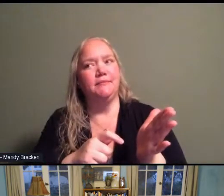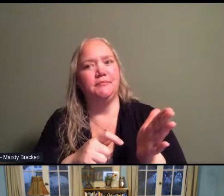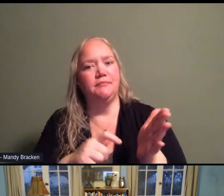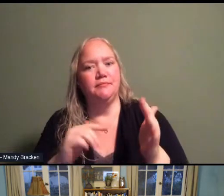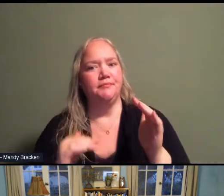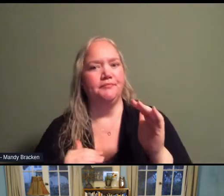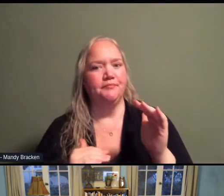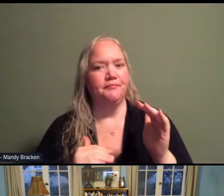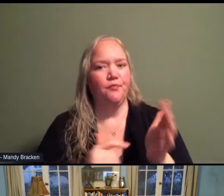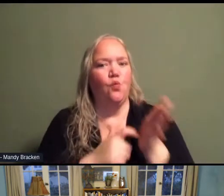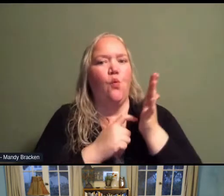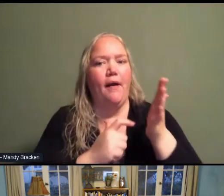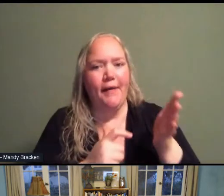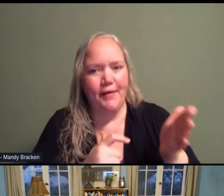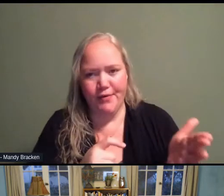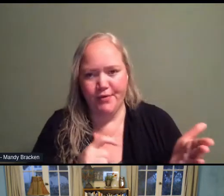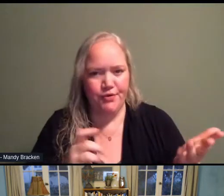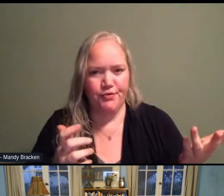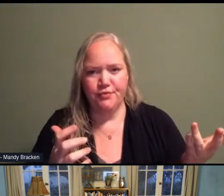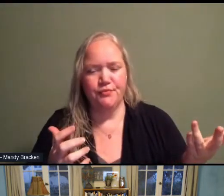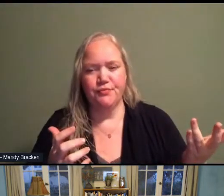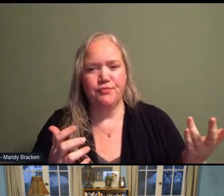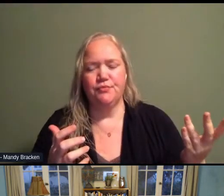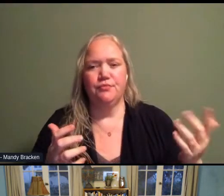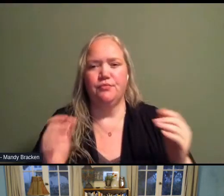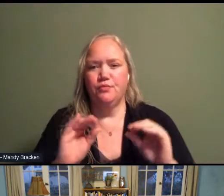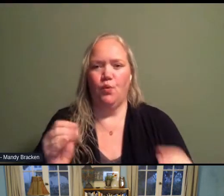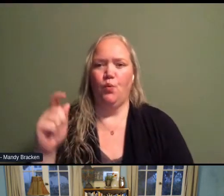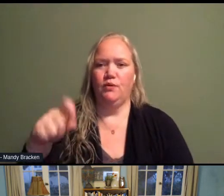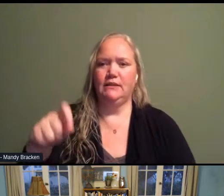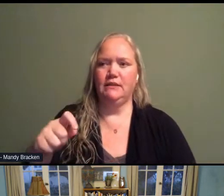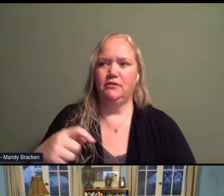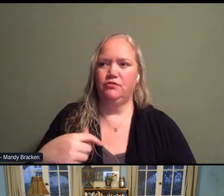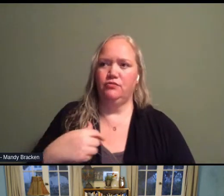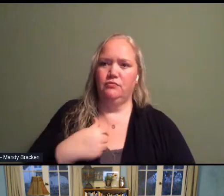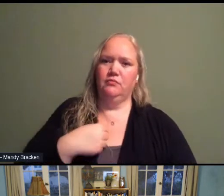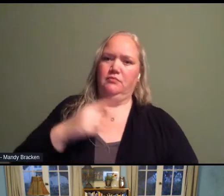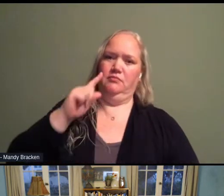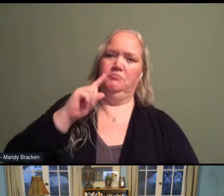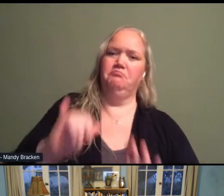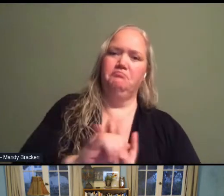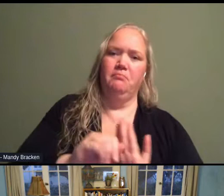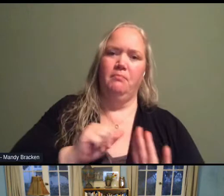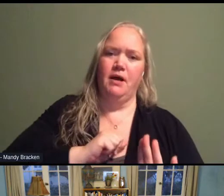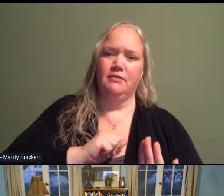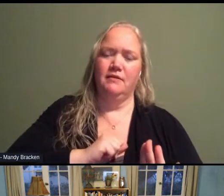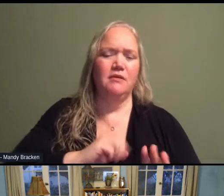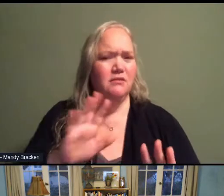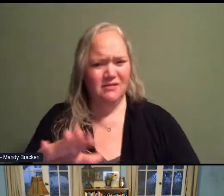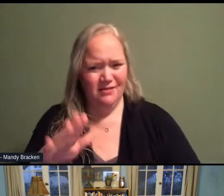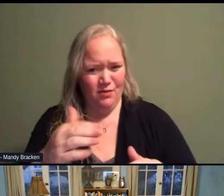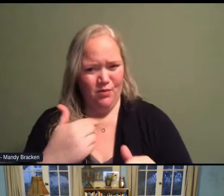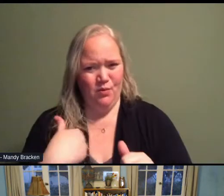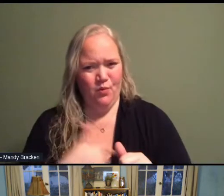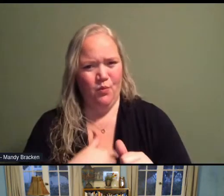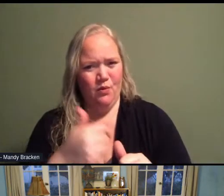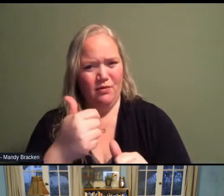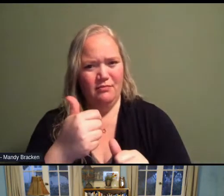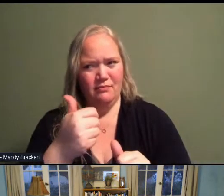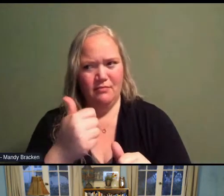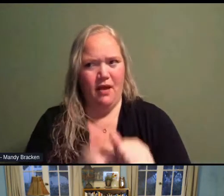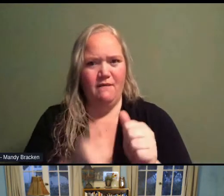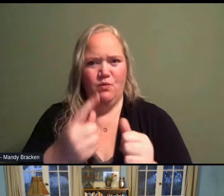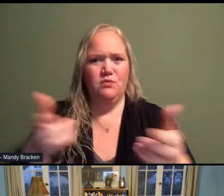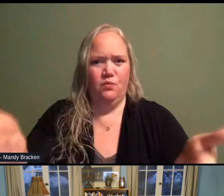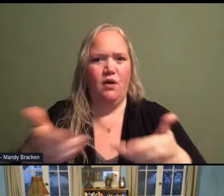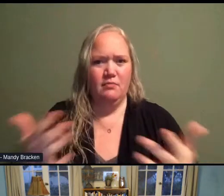any need of identifying yourself in a certain way. We welcome everybody. Doesn't matter who you are, how you identify yourself sexually, or what's